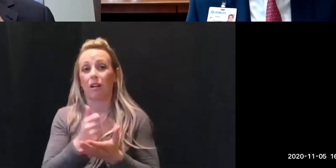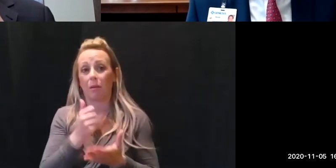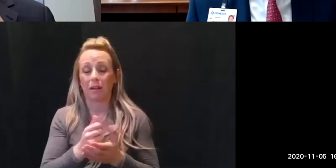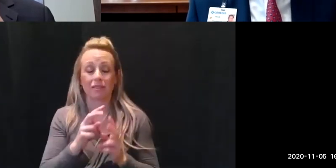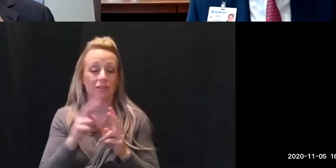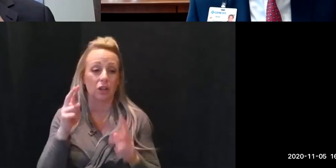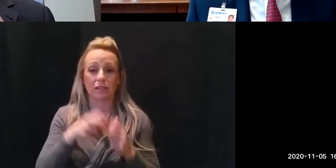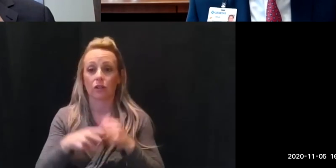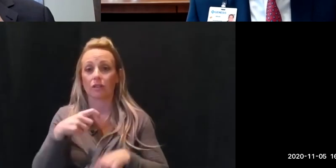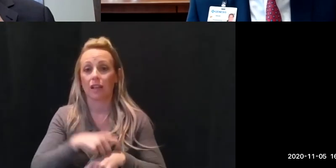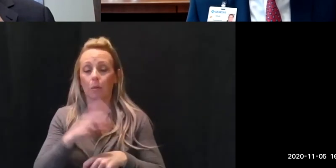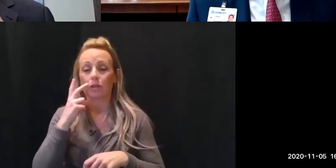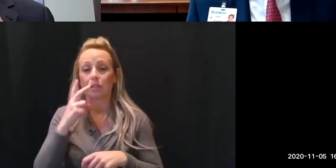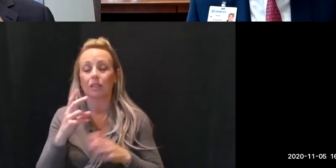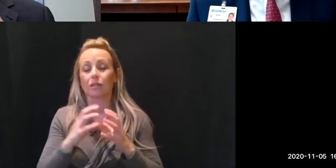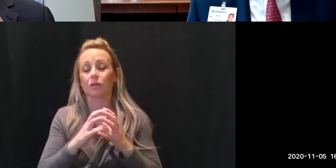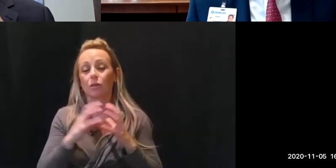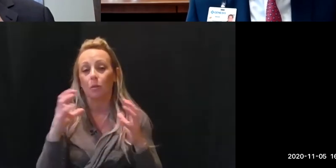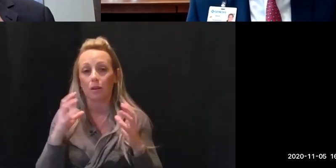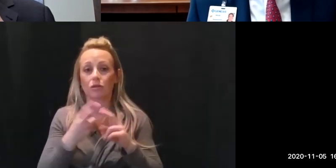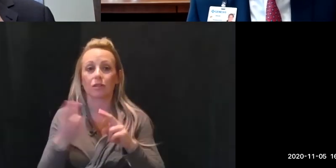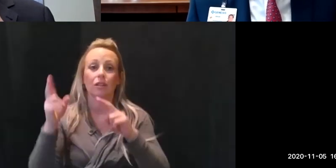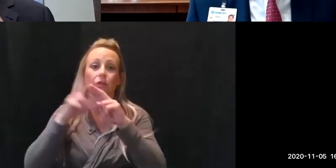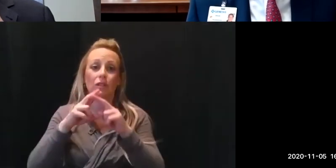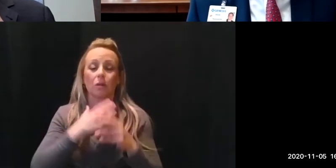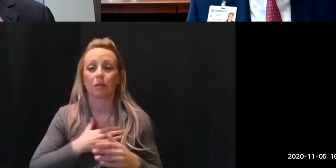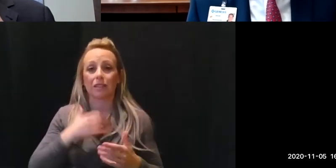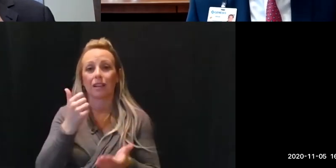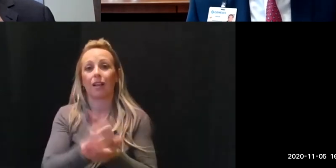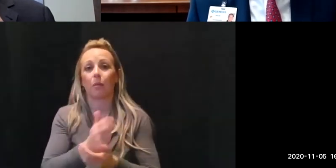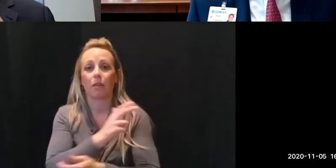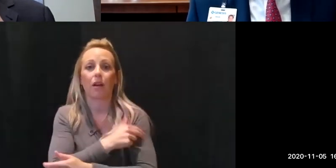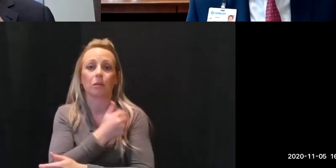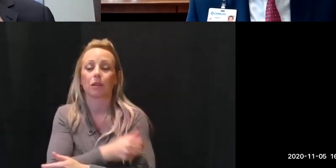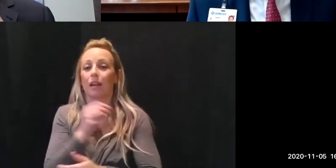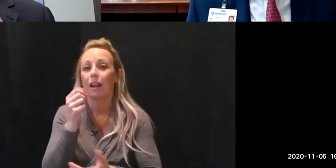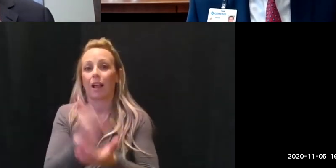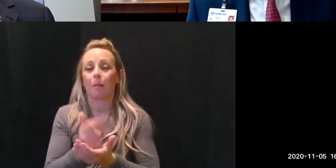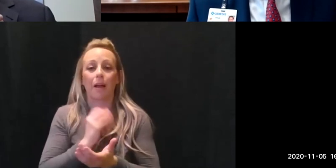seeing so much volume. So please help the hospitals and help our caregivers.